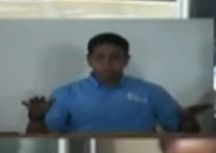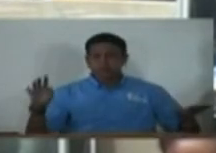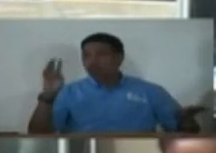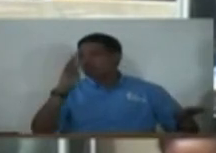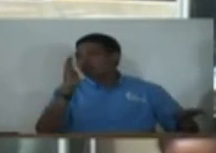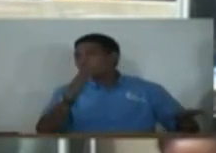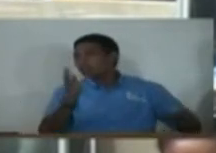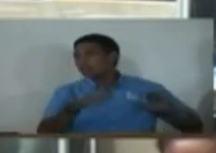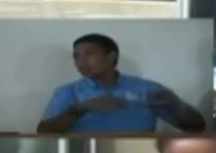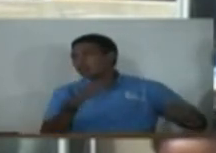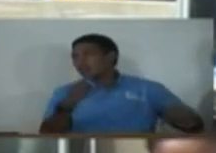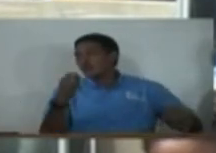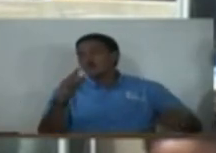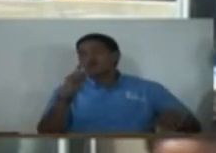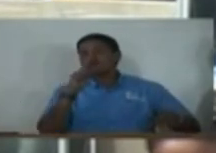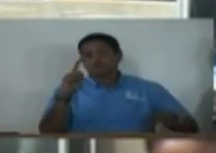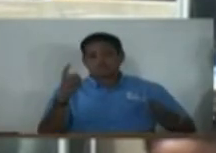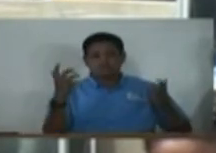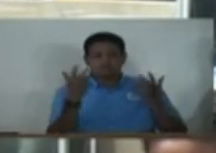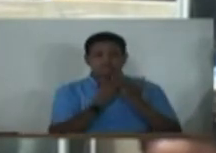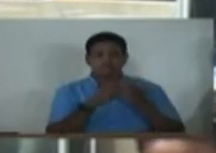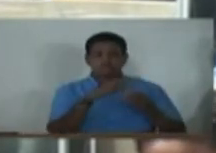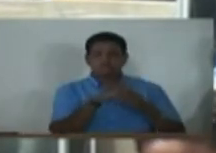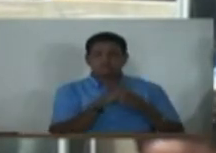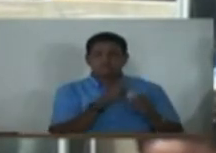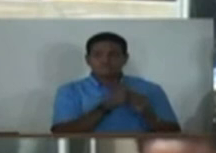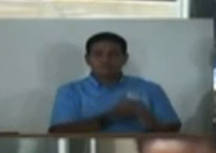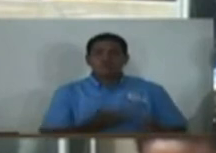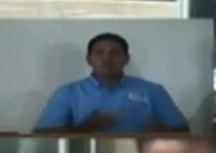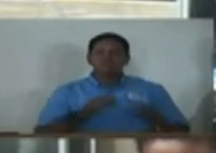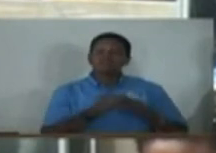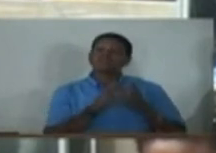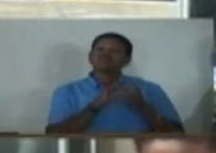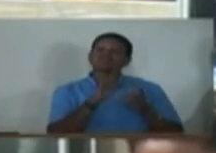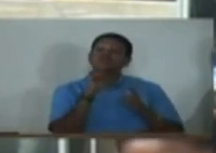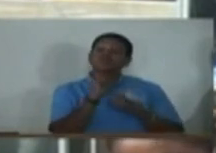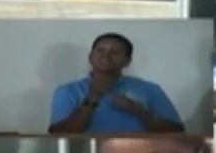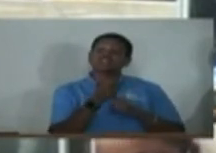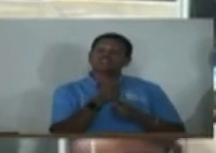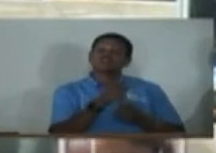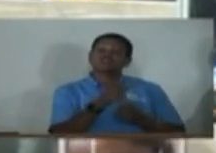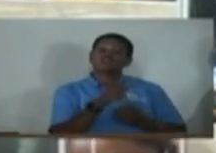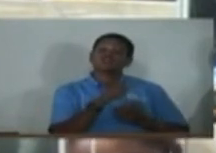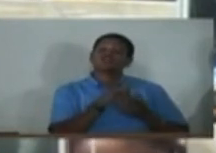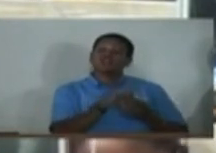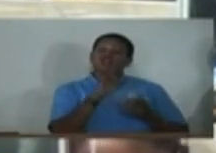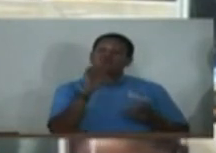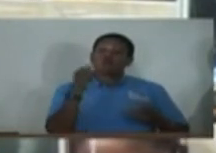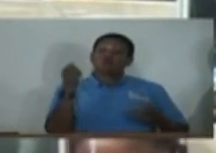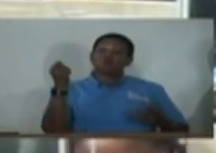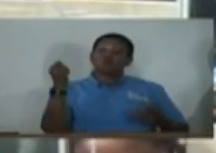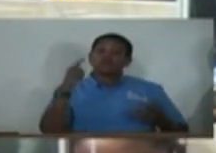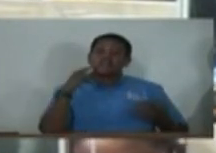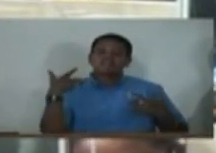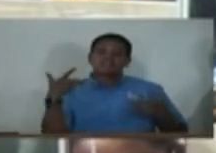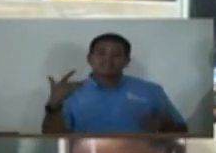negligence, or complicity in the circumstances surrounding the holding of the